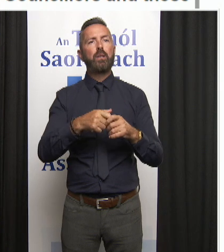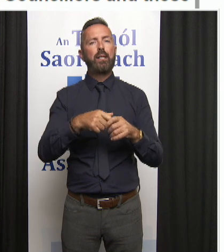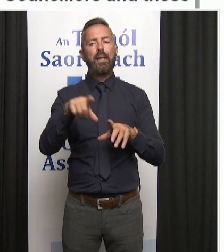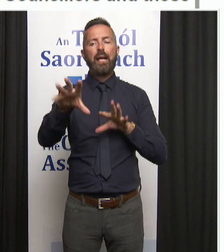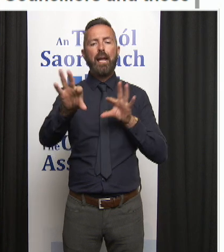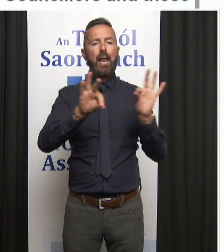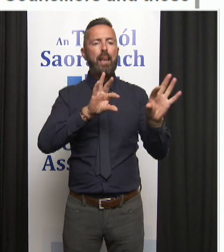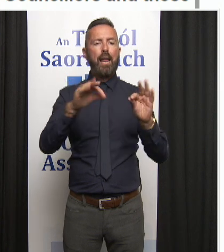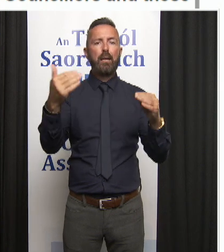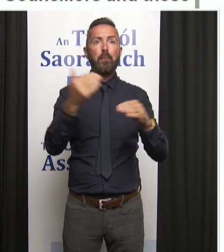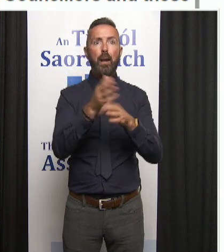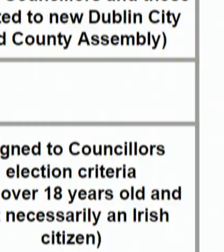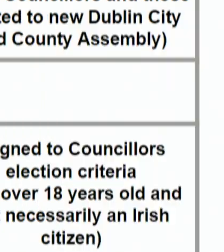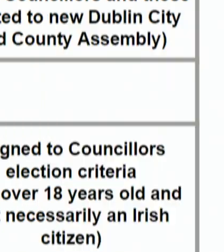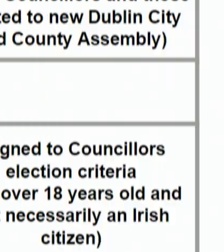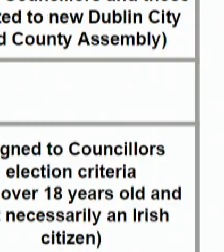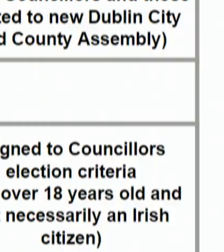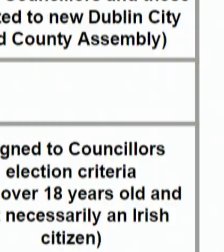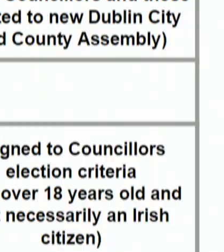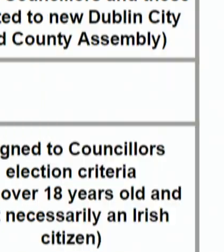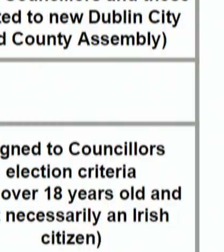the public or nominated by councillors.